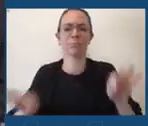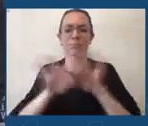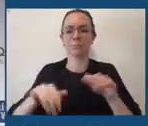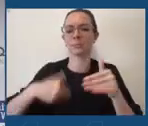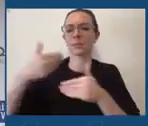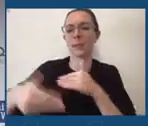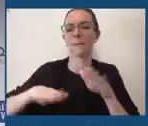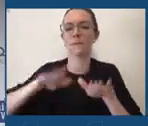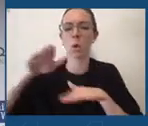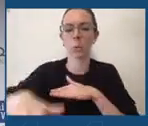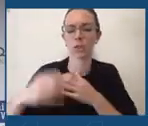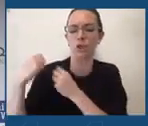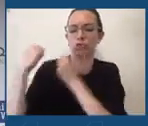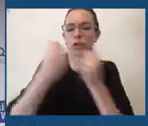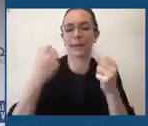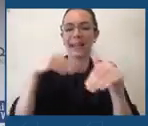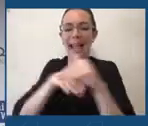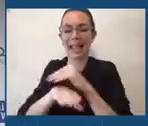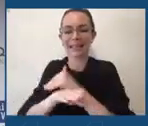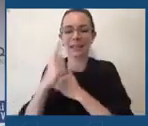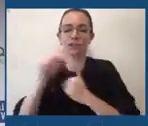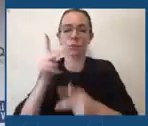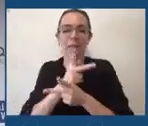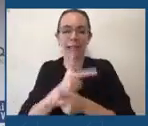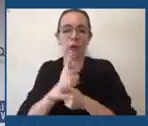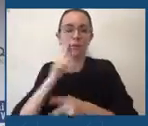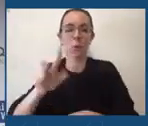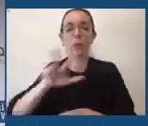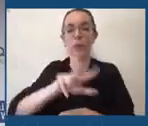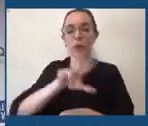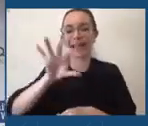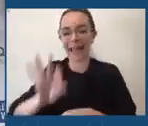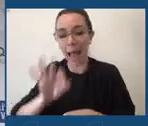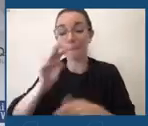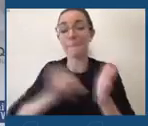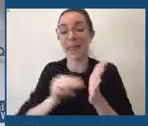strengthening access to care for 39 million Americans